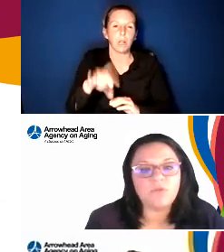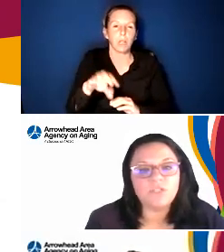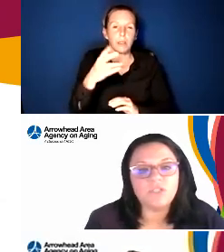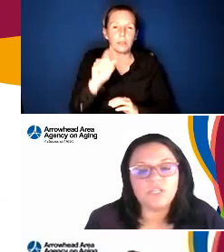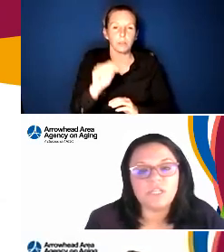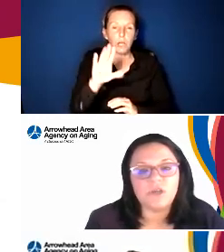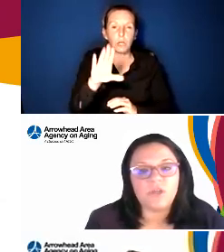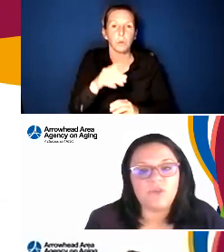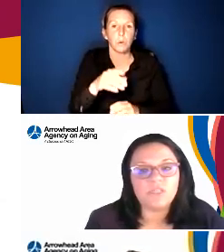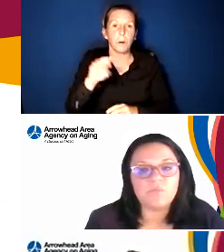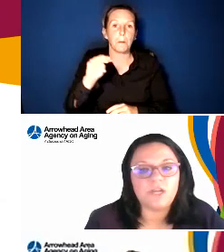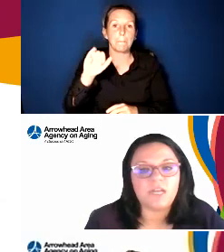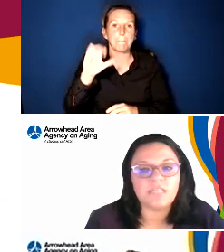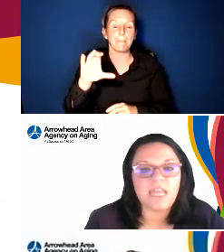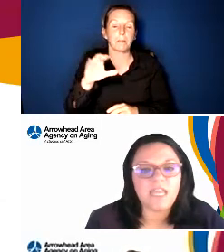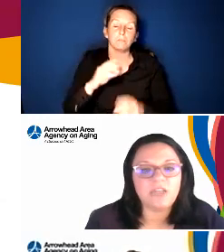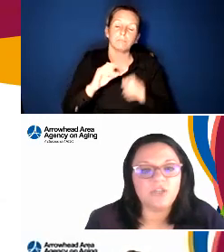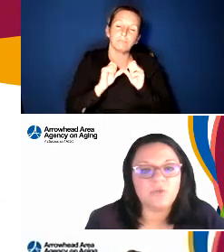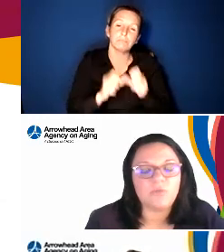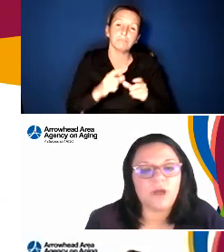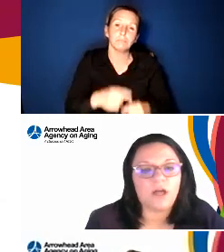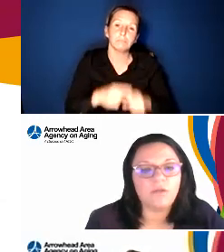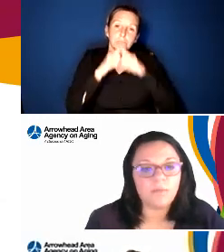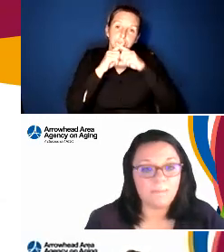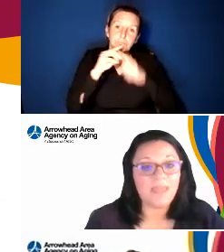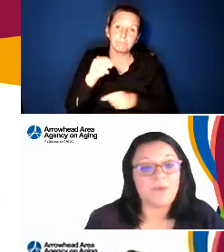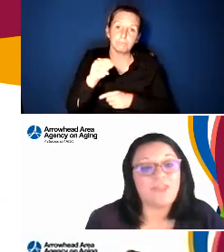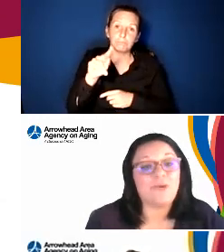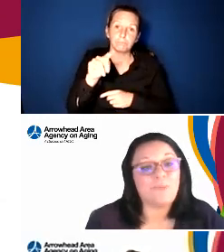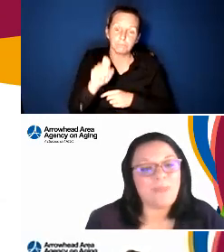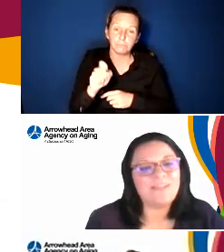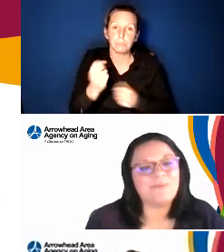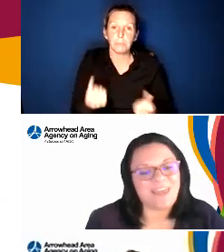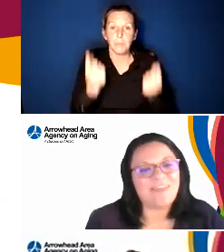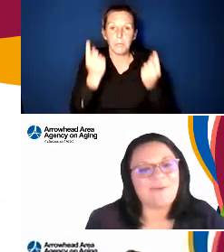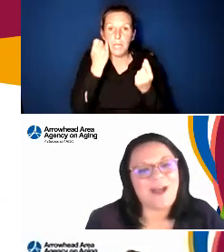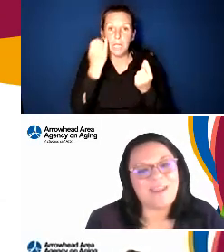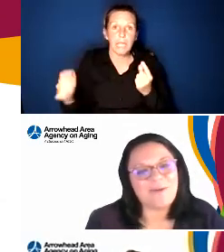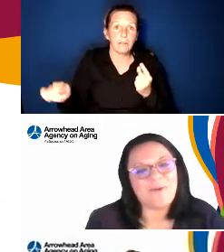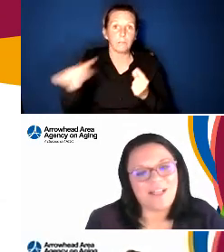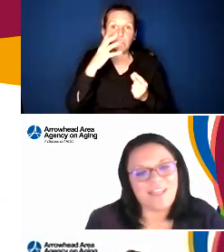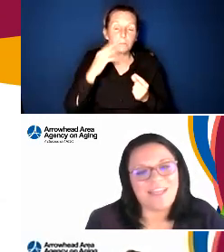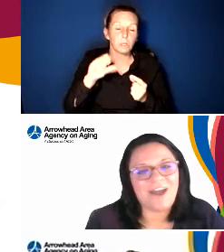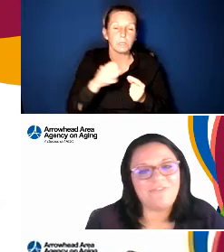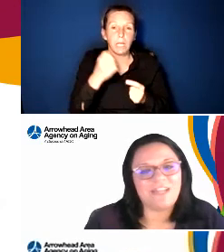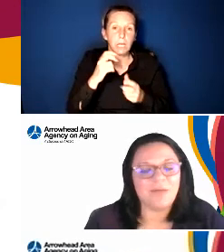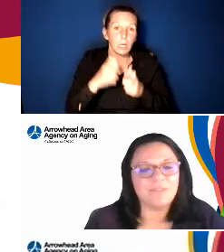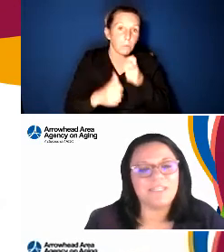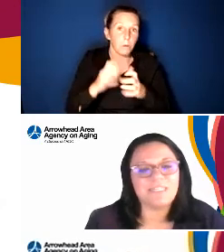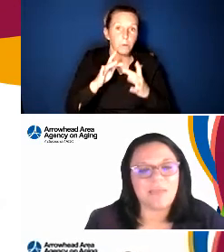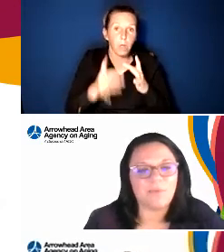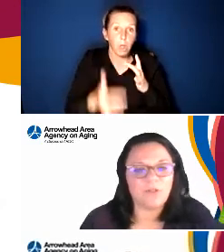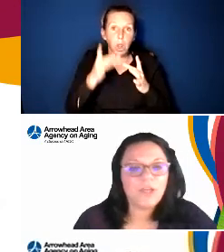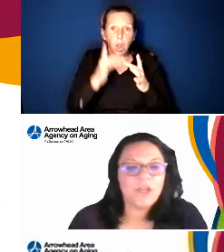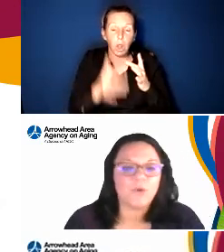to mute. Just a note, if you experience any issues with your bandwidth or audio quality, it often helps